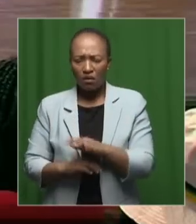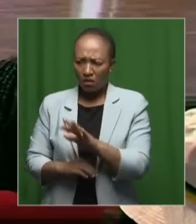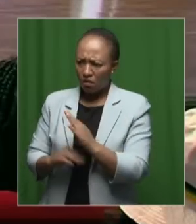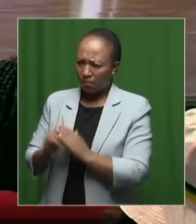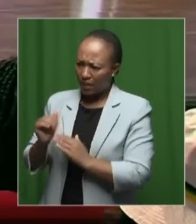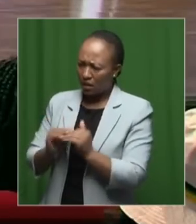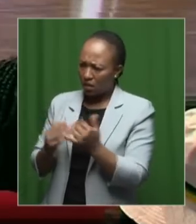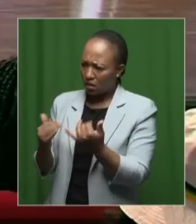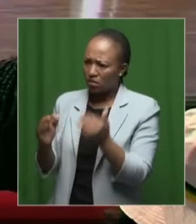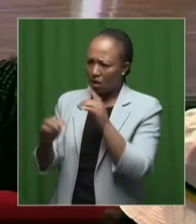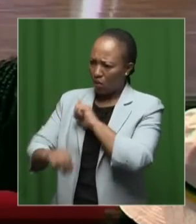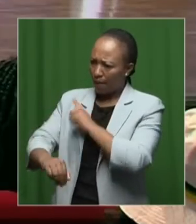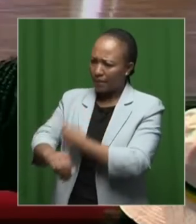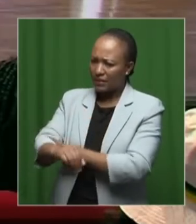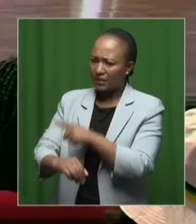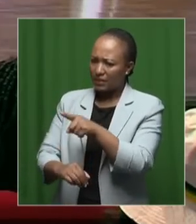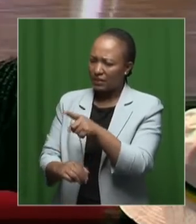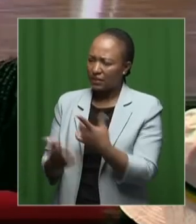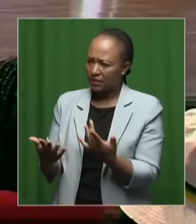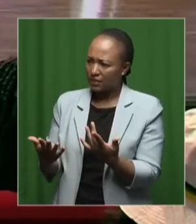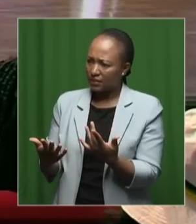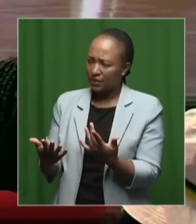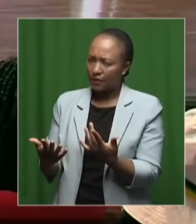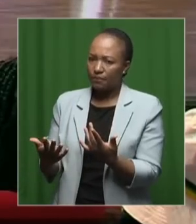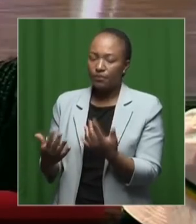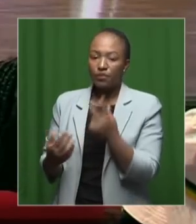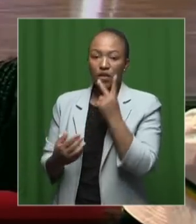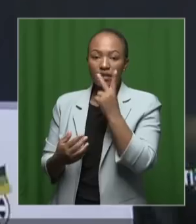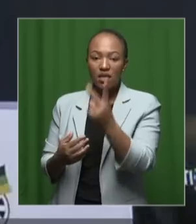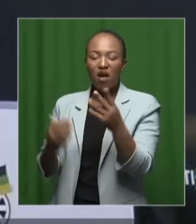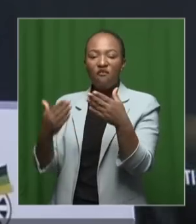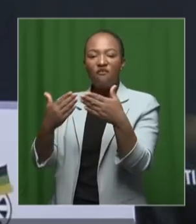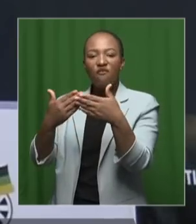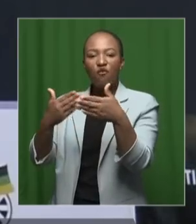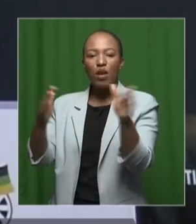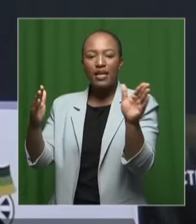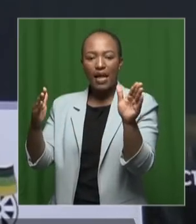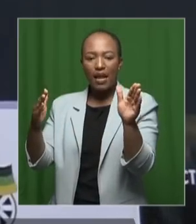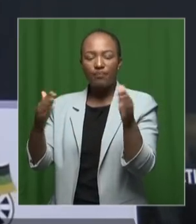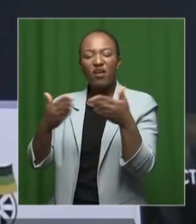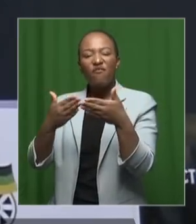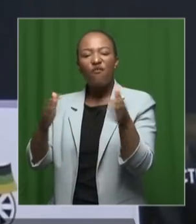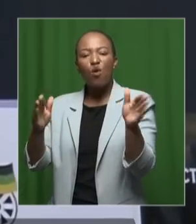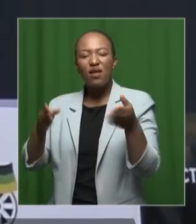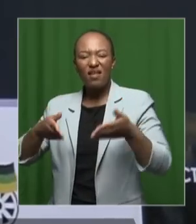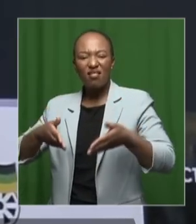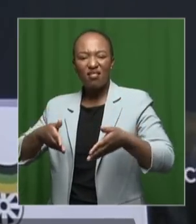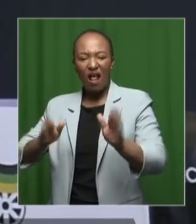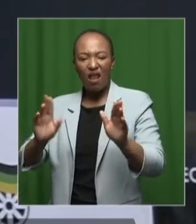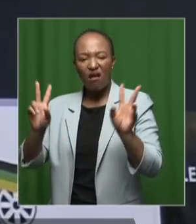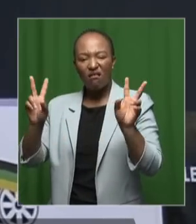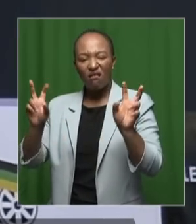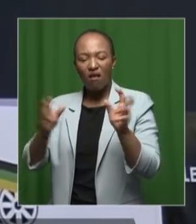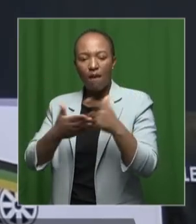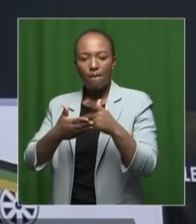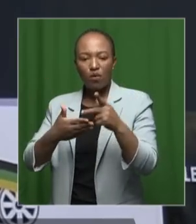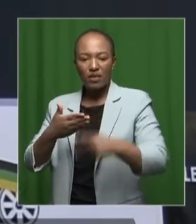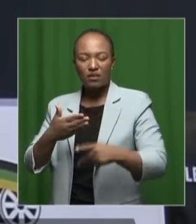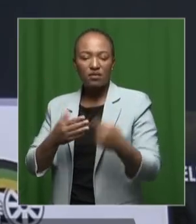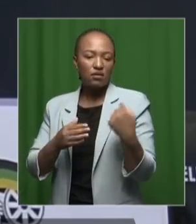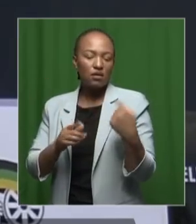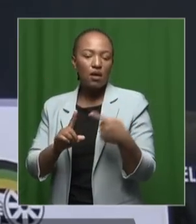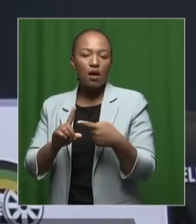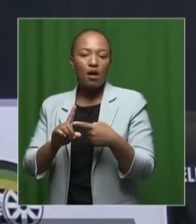capacity. If you look at the Vulindlela project, which was done by Mavuso Msimang, asked